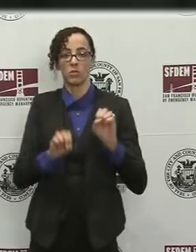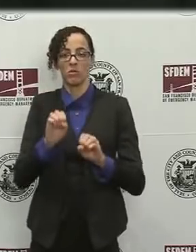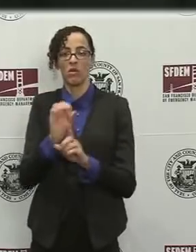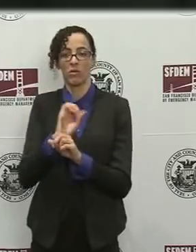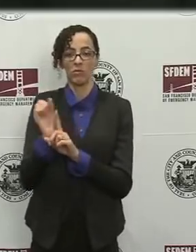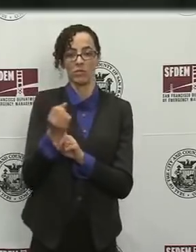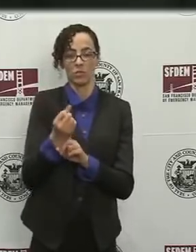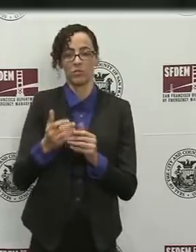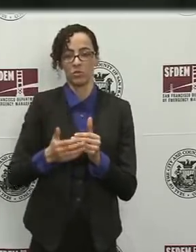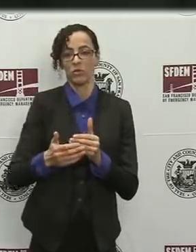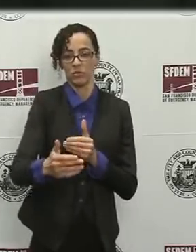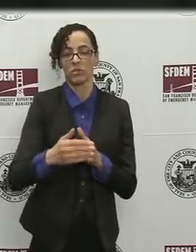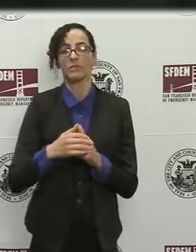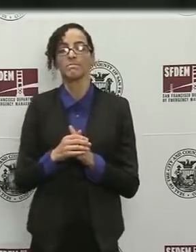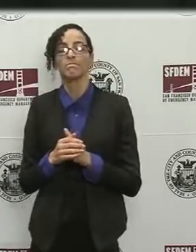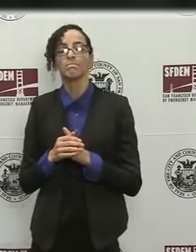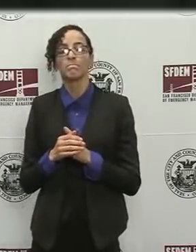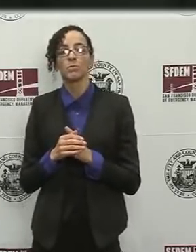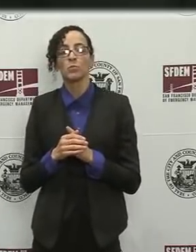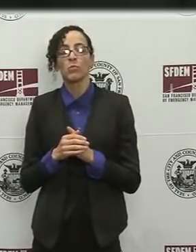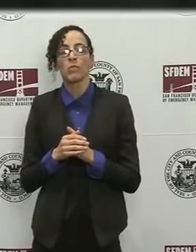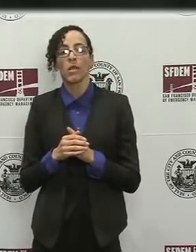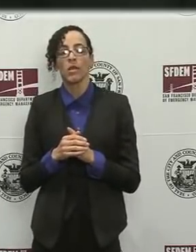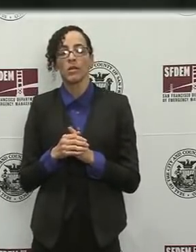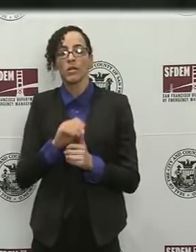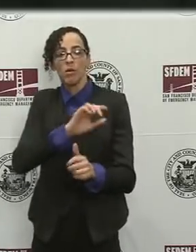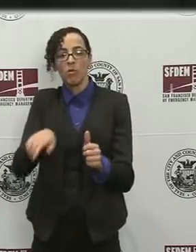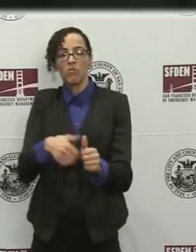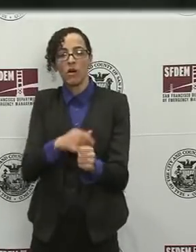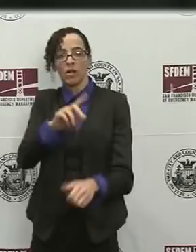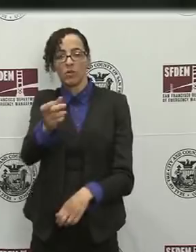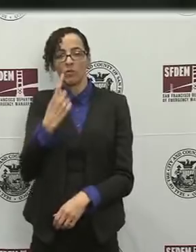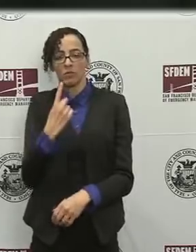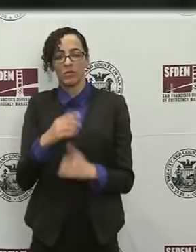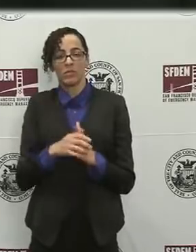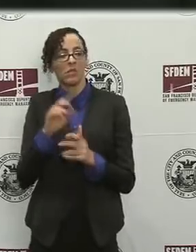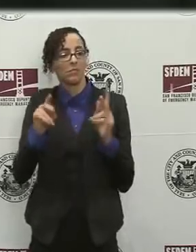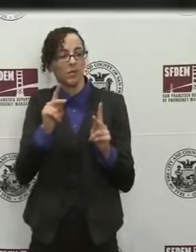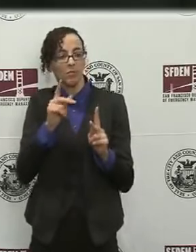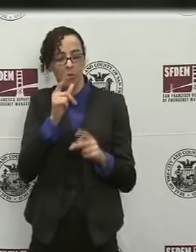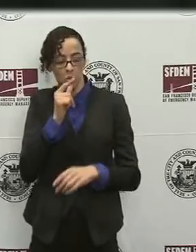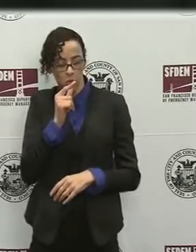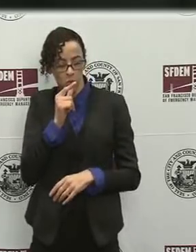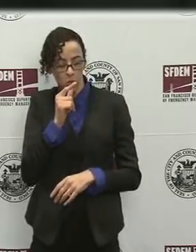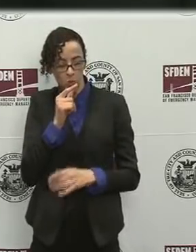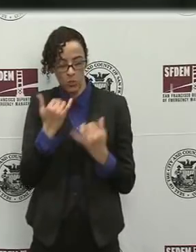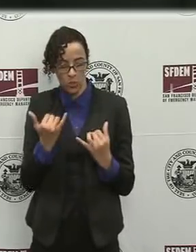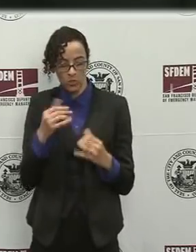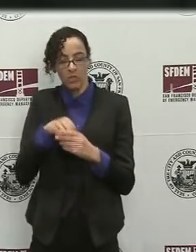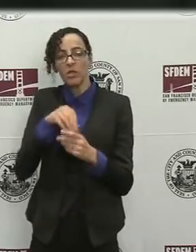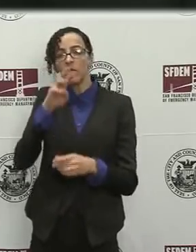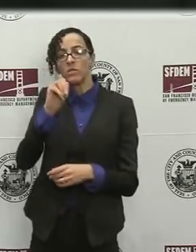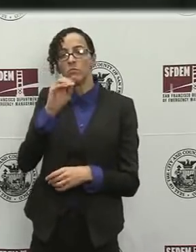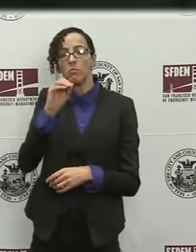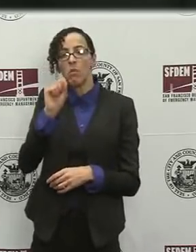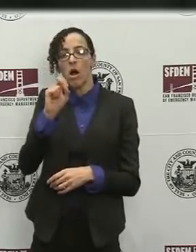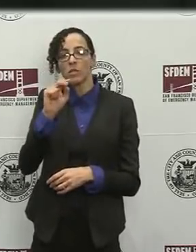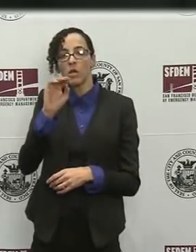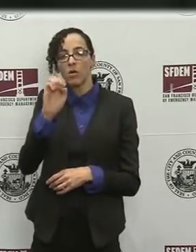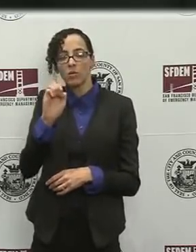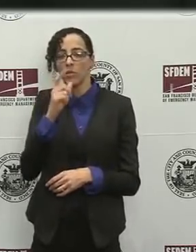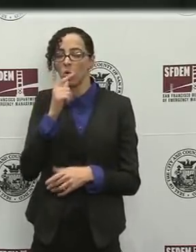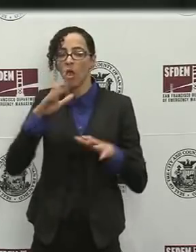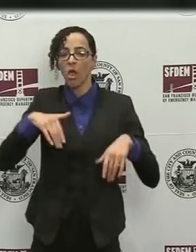And a follow-up to that, where will those currently in Moscone who are not post-COVID or tested negative be